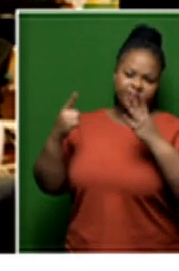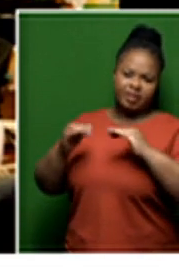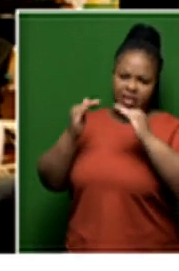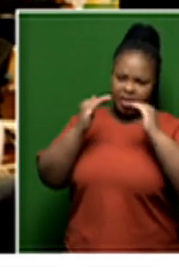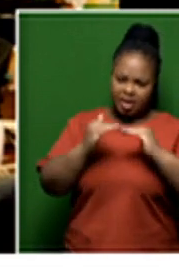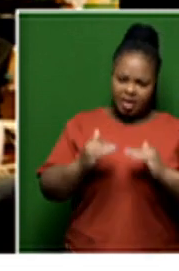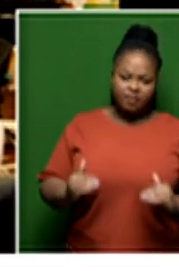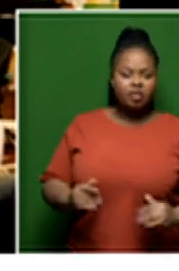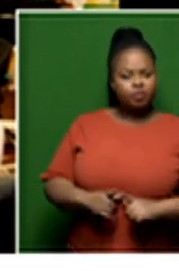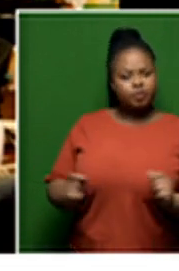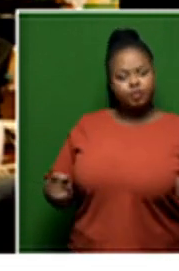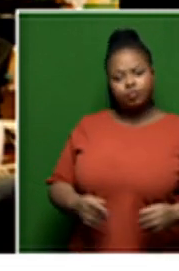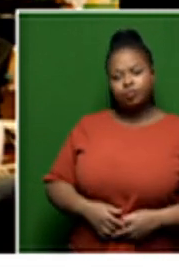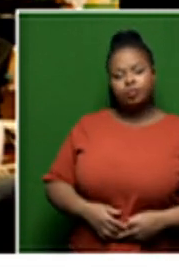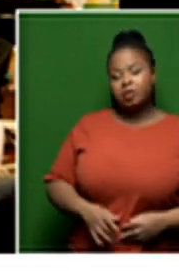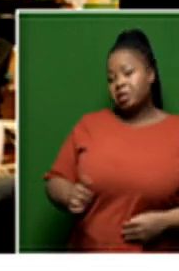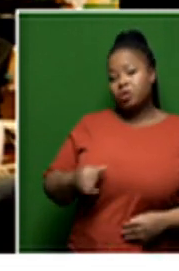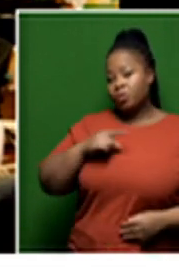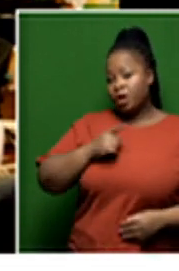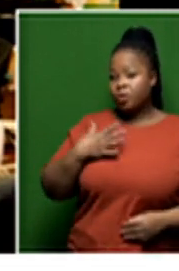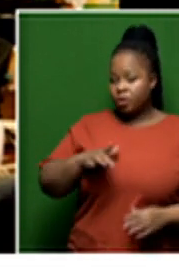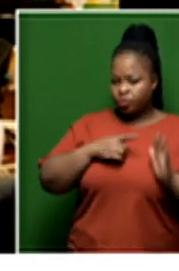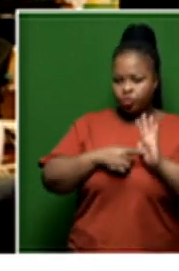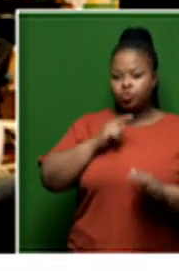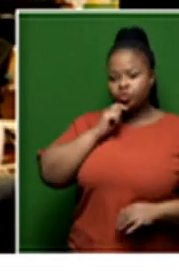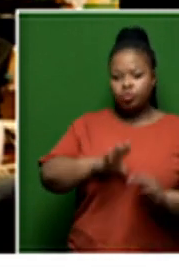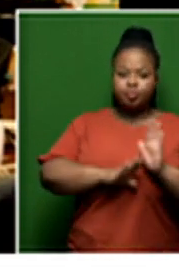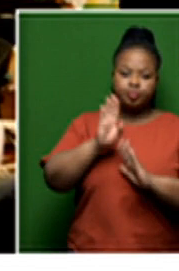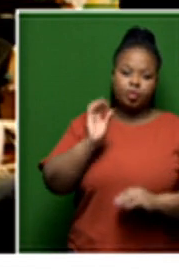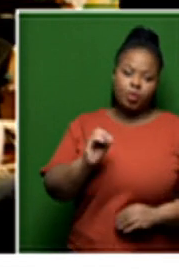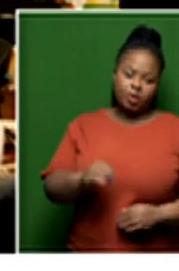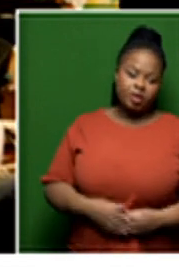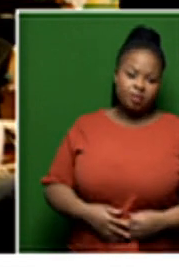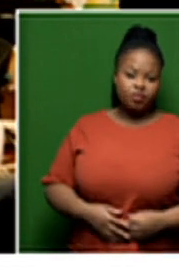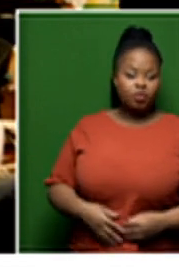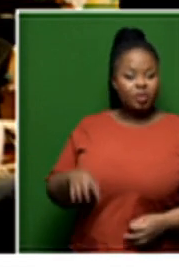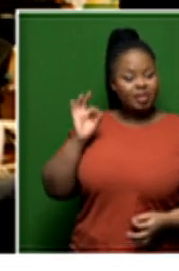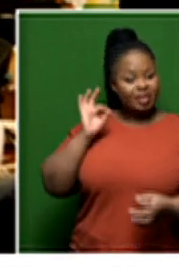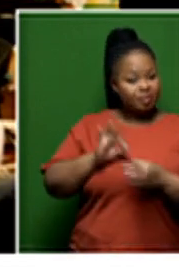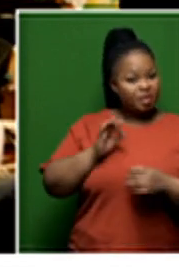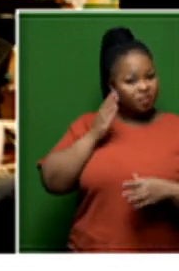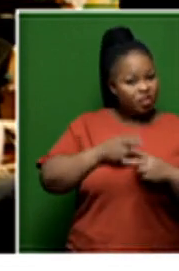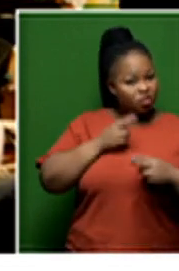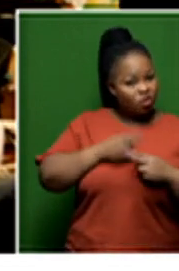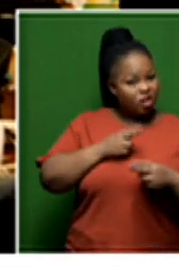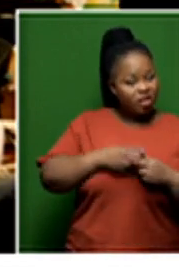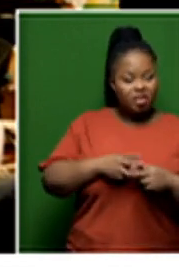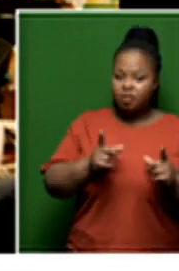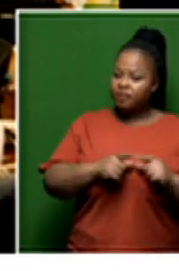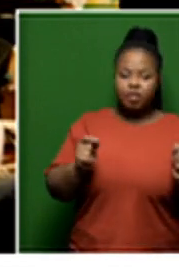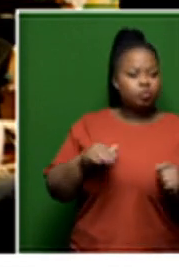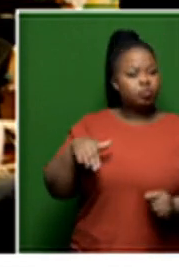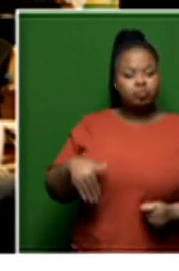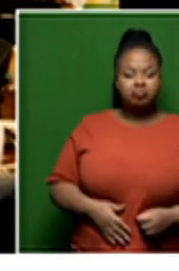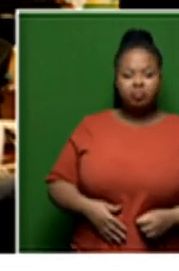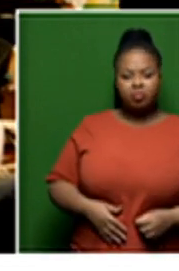stages of building, because we want to show that indeed there is progress. So that particular toilet, when completed,